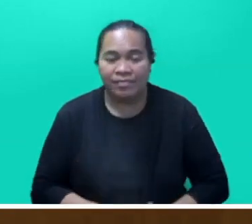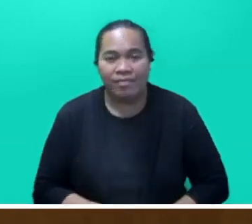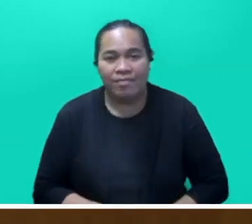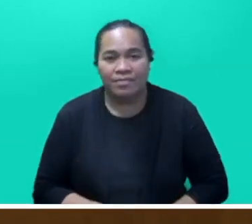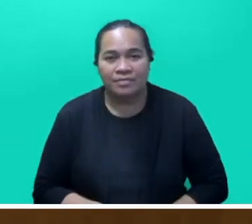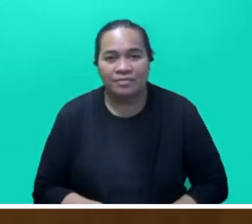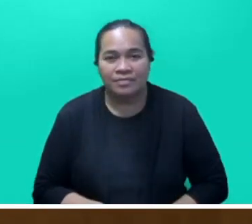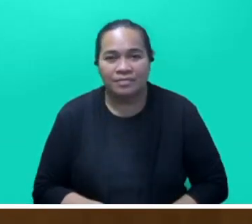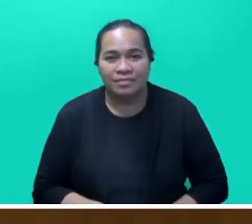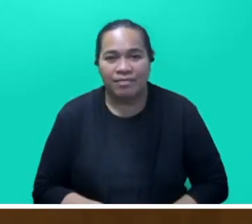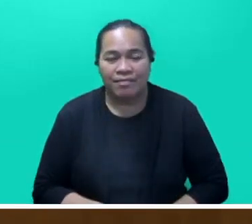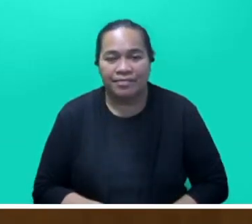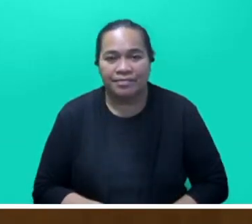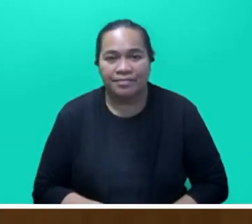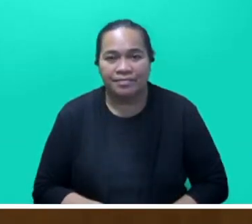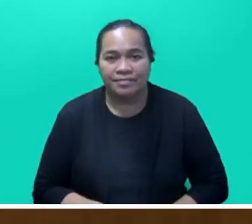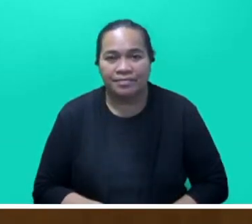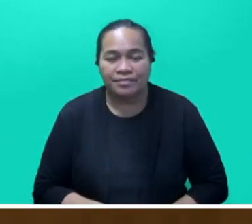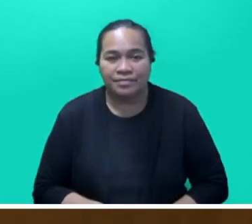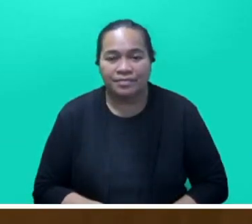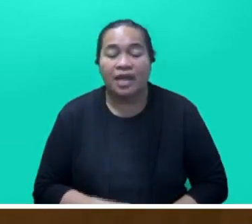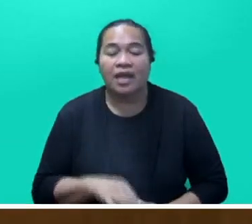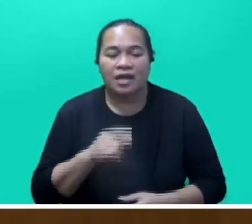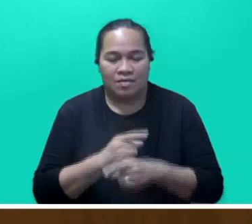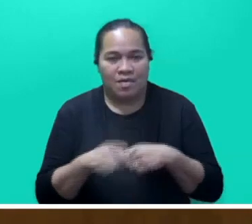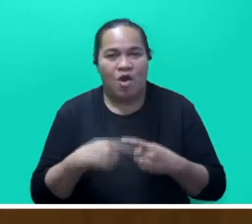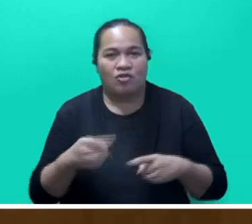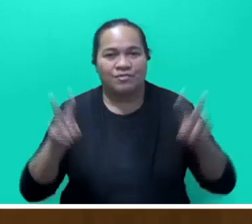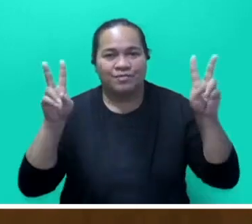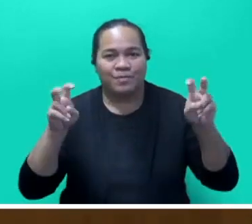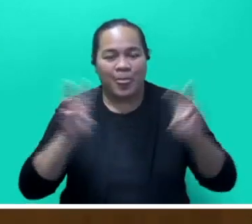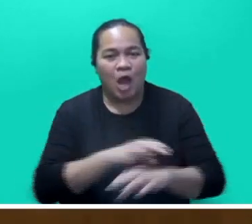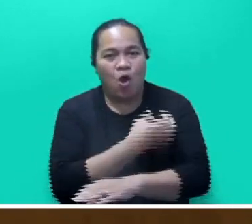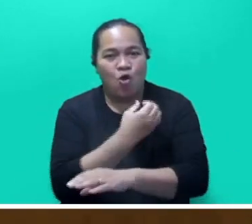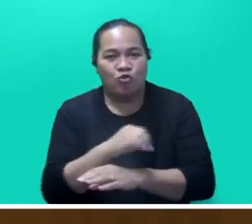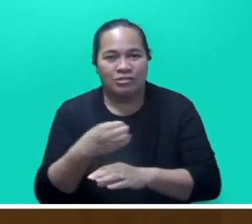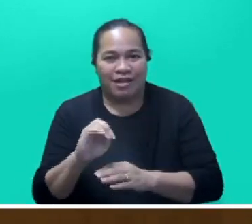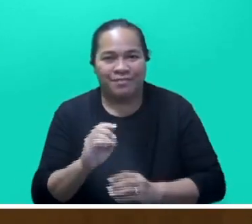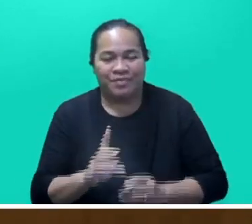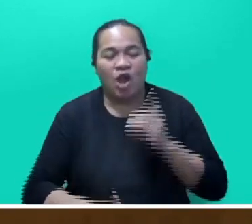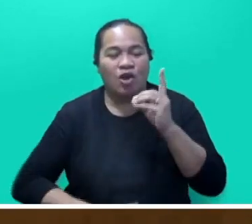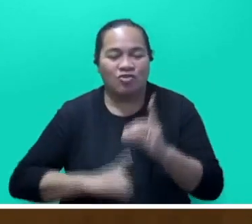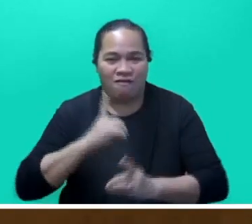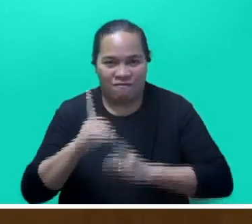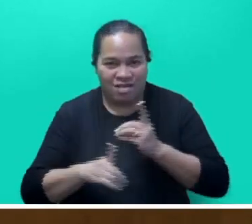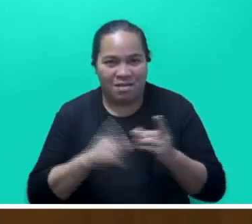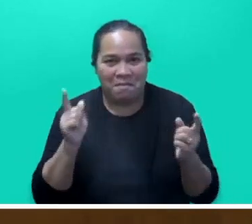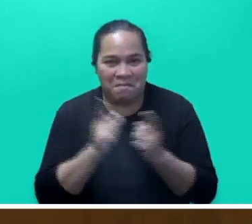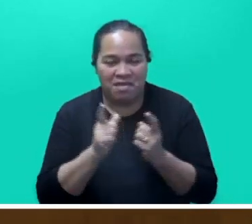Panama was the Oceans Conference, our Oceans Conference.